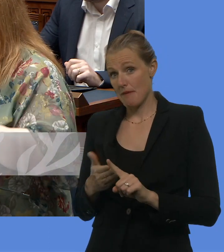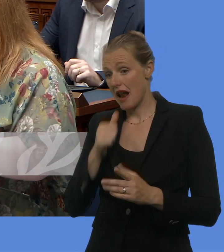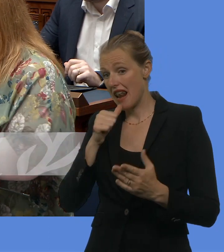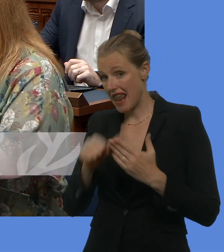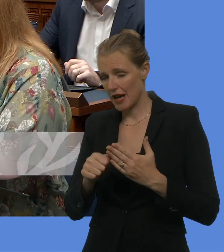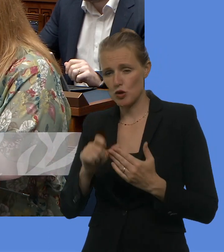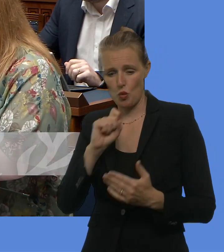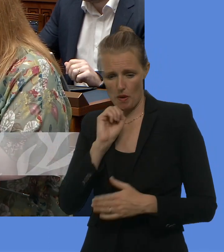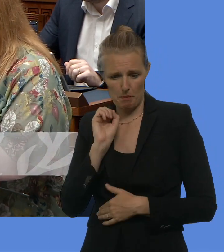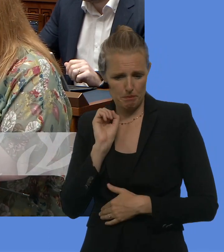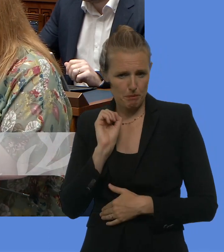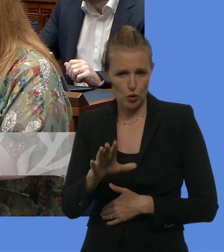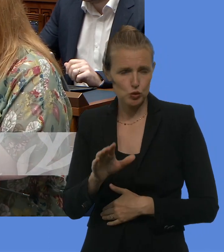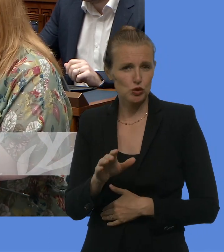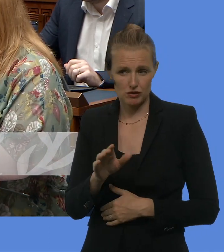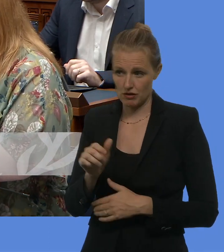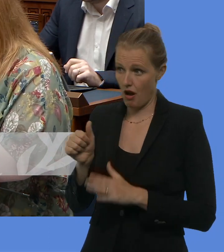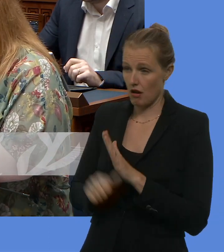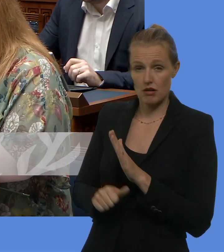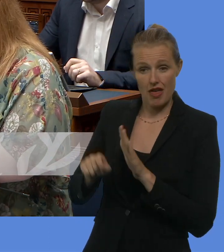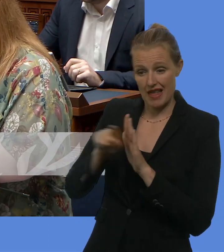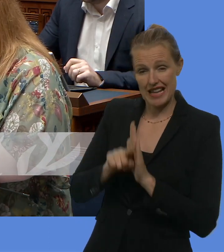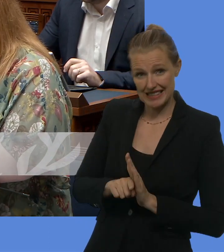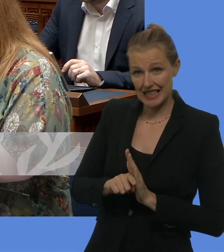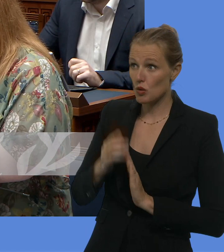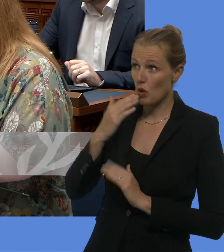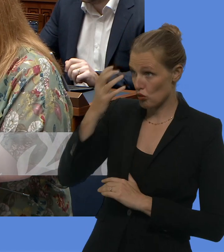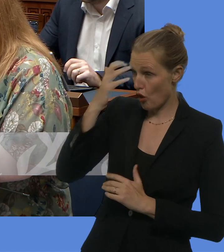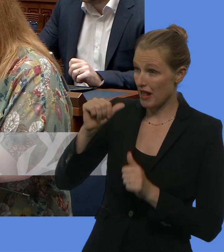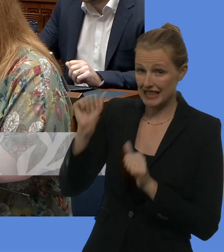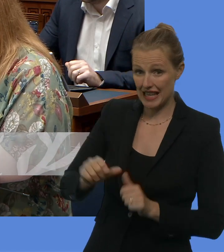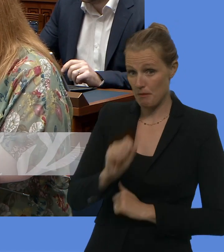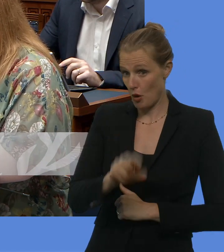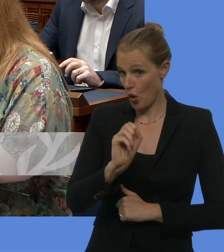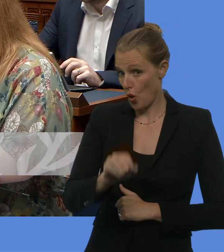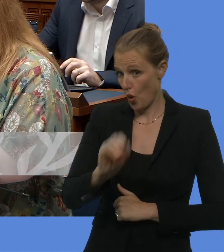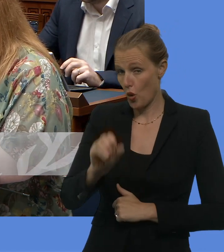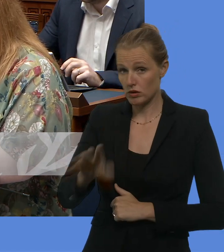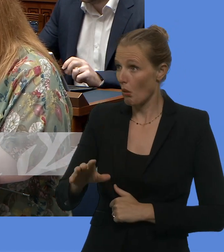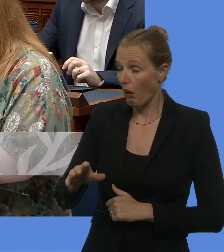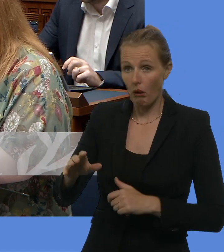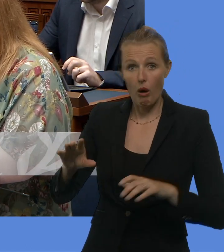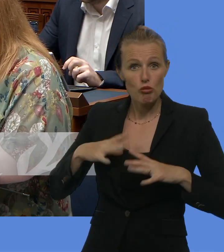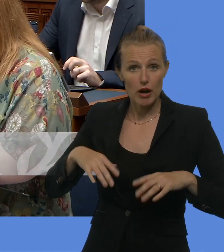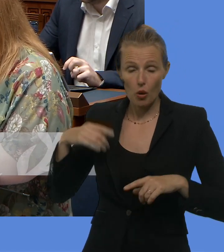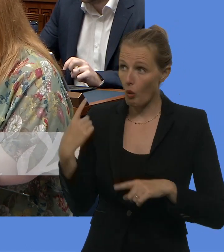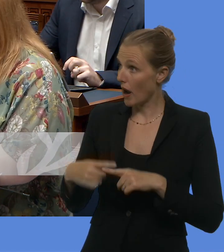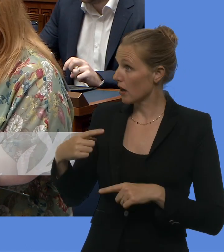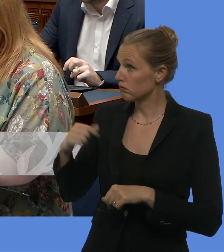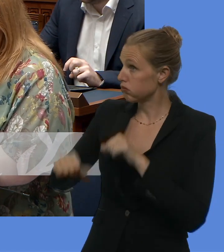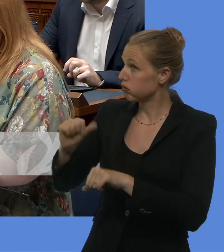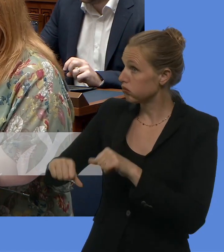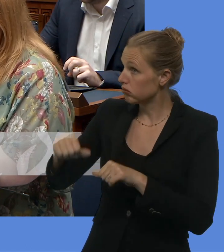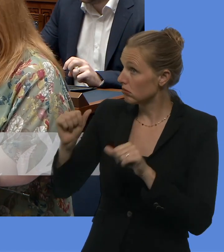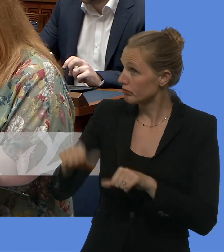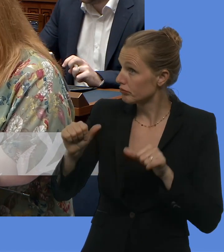would issue within the scope of the legislation at the point of royal assent. However, now that that has moved forward to the 24th